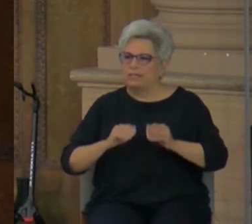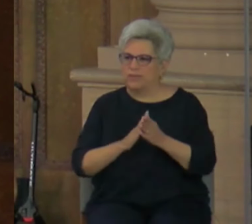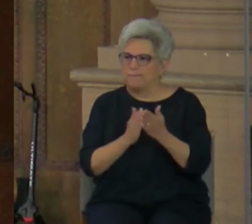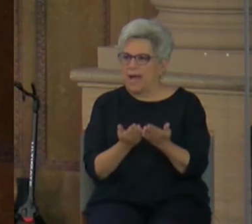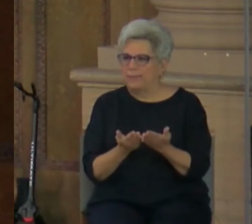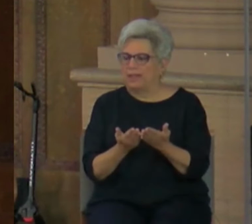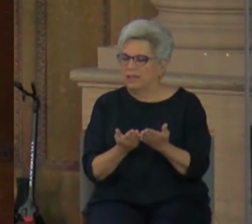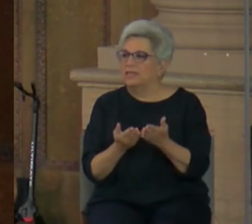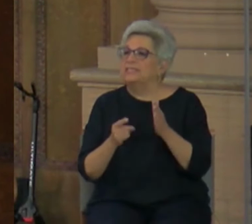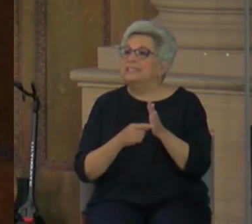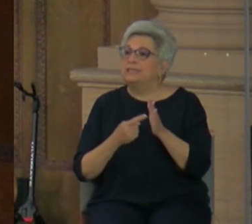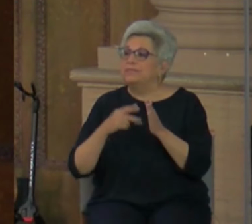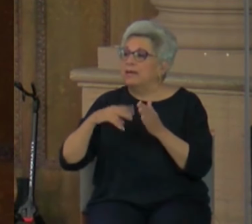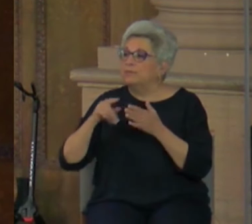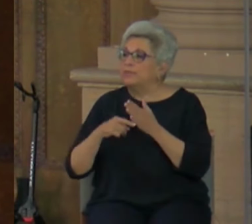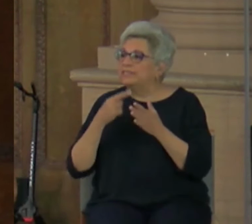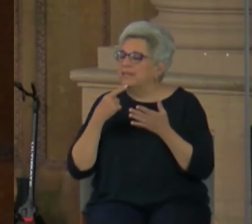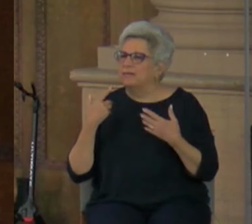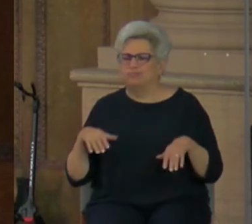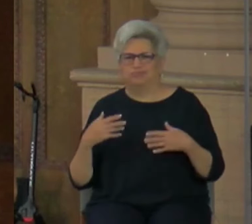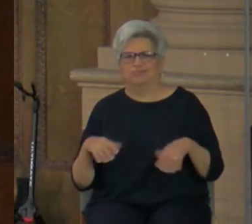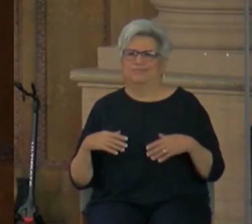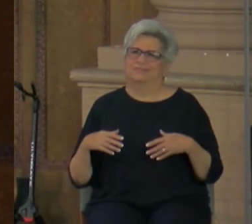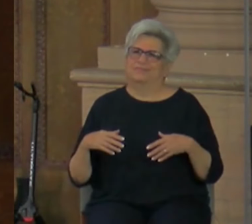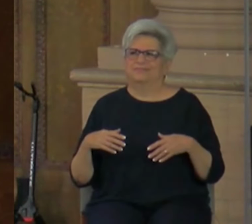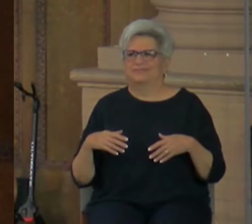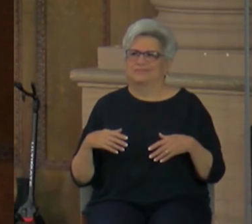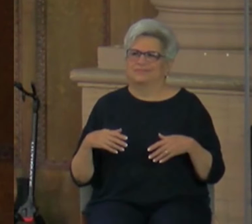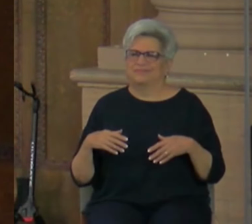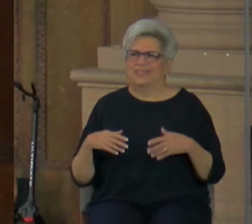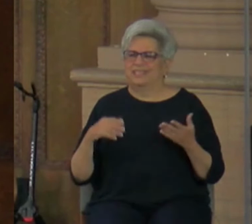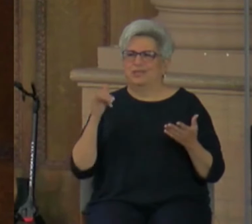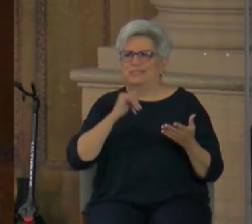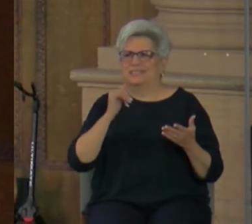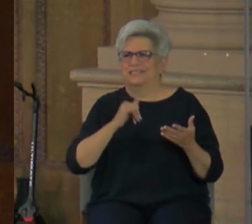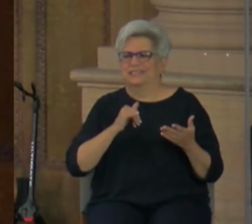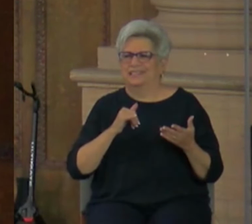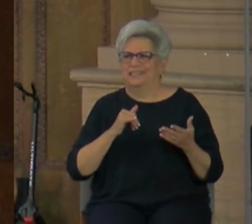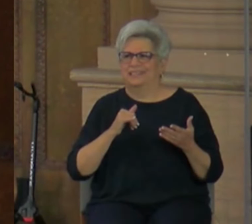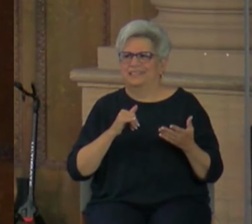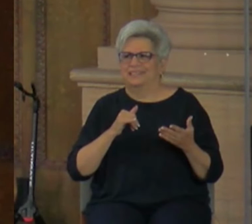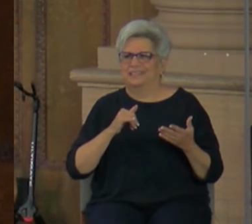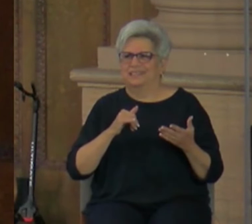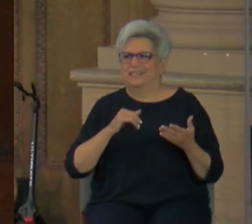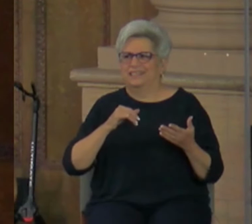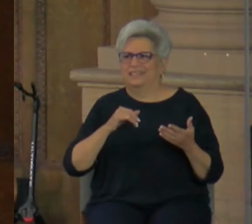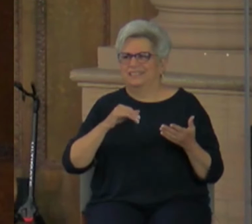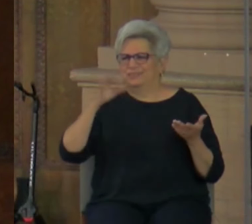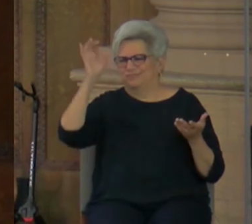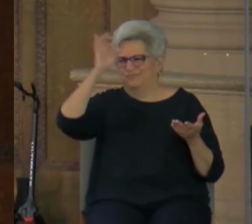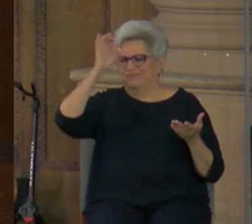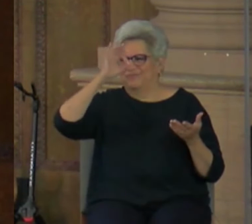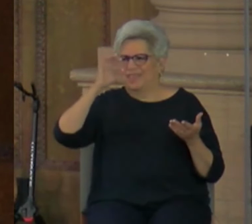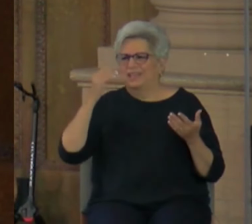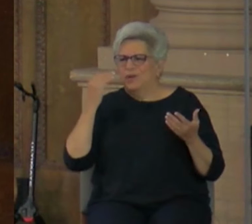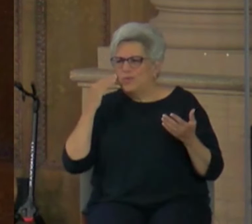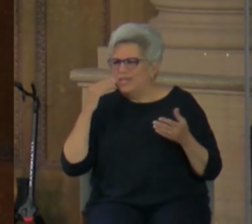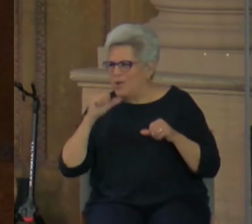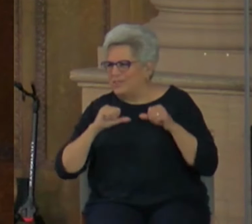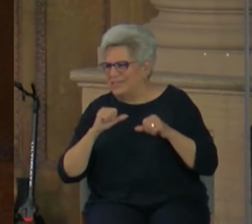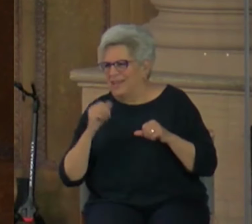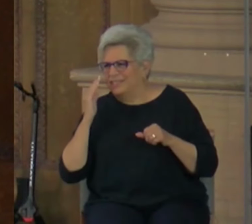So sometimes we can read this and we can say, man, this whole book of Job, really, it's just ancient nonsense. Like, we've moved on from this. Don't